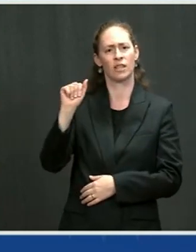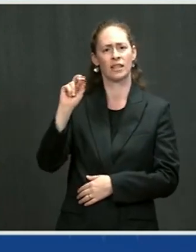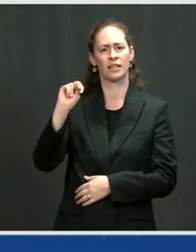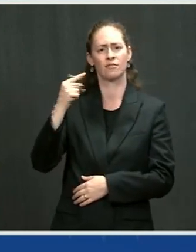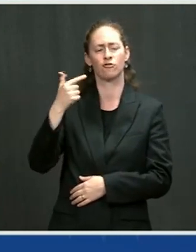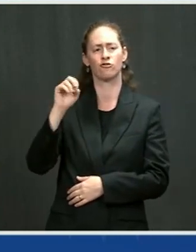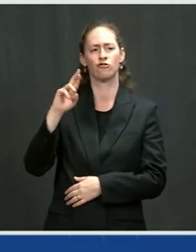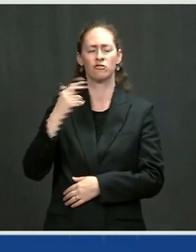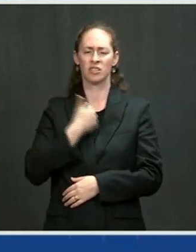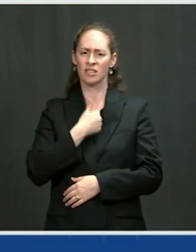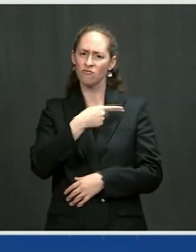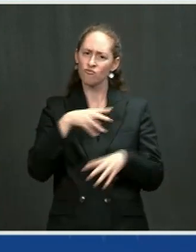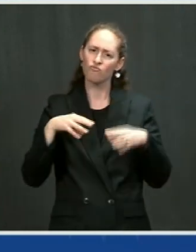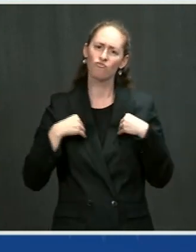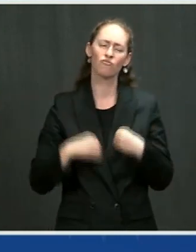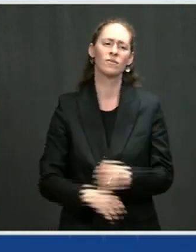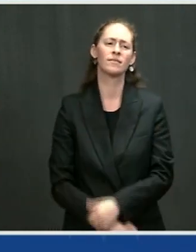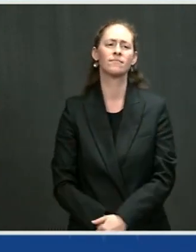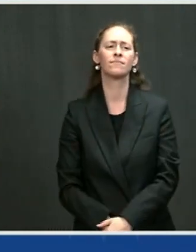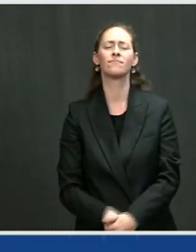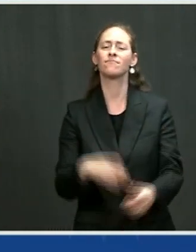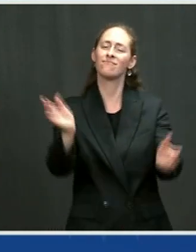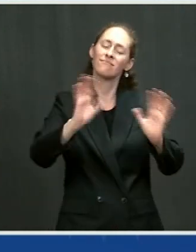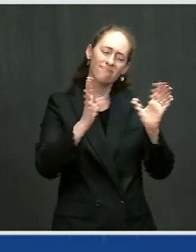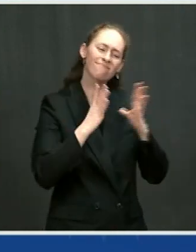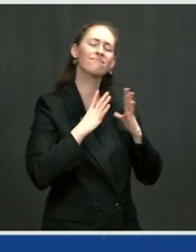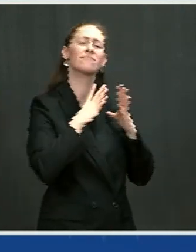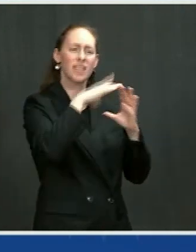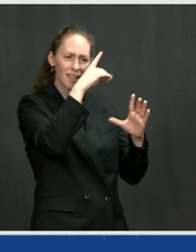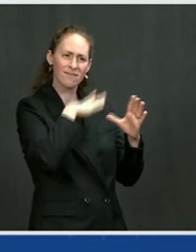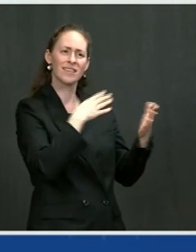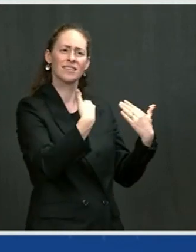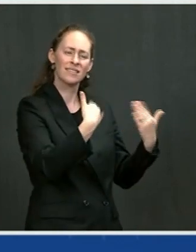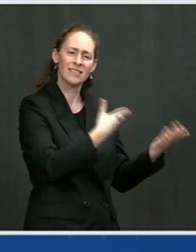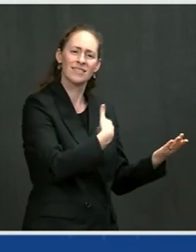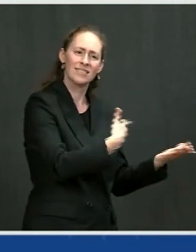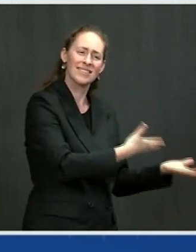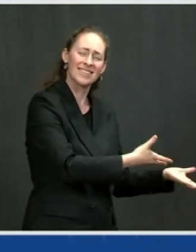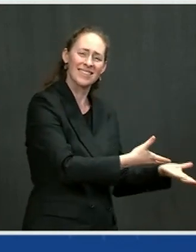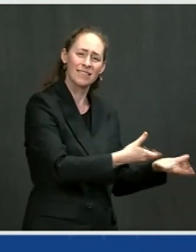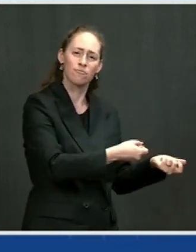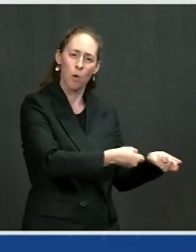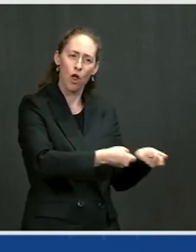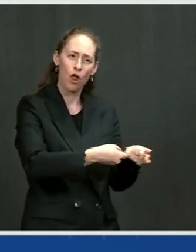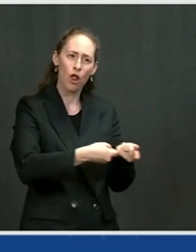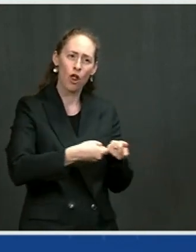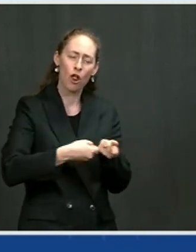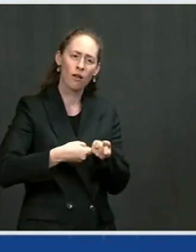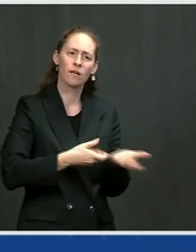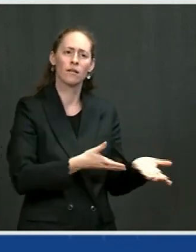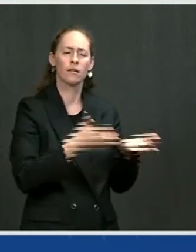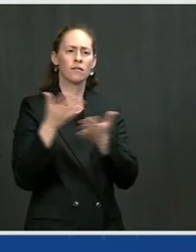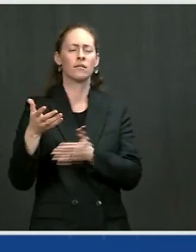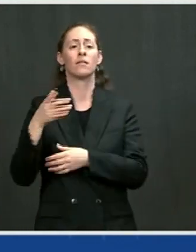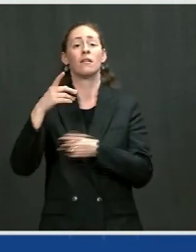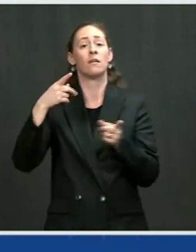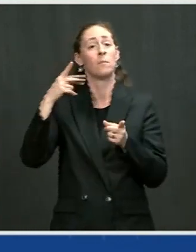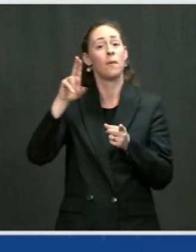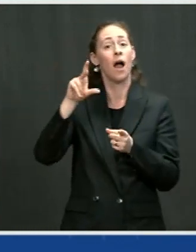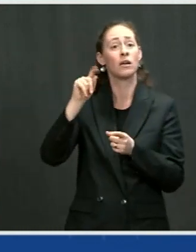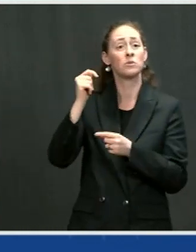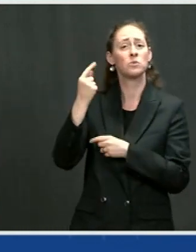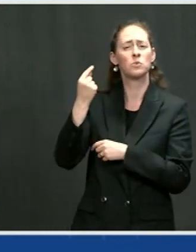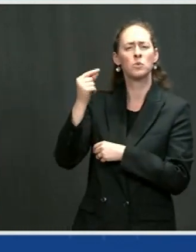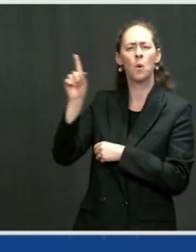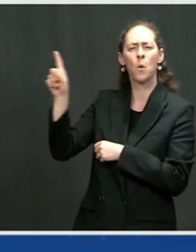Before his men loaded him on a tank to evacuate, Lieutenant Puckett called for one final barrage on Hill 205, and